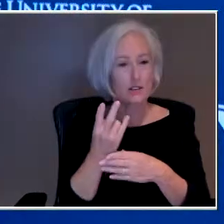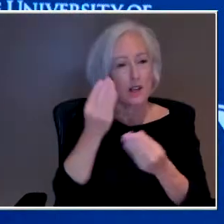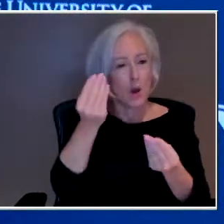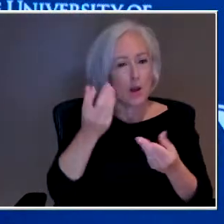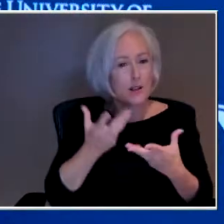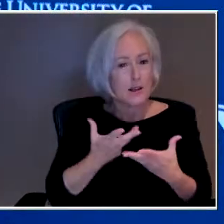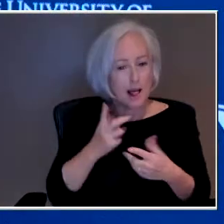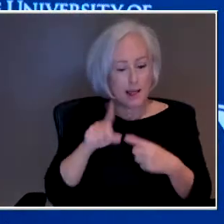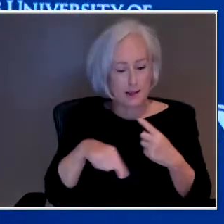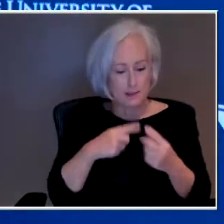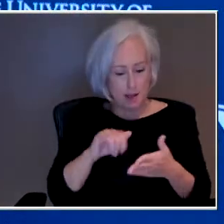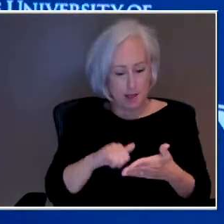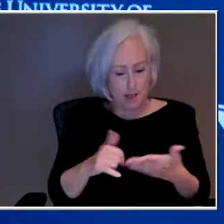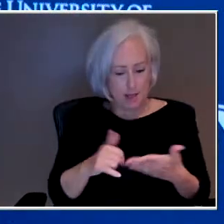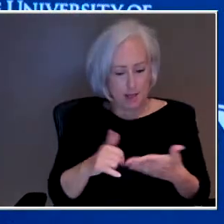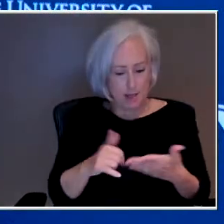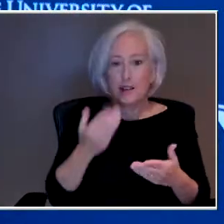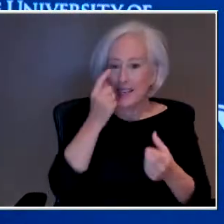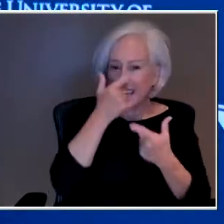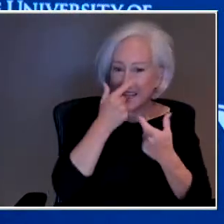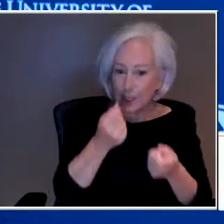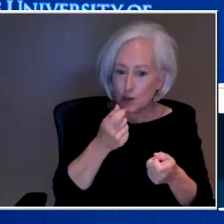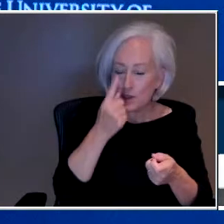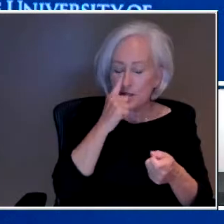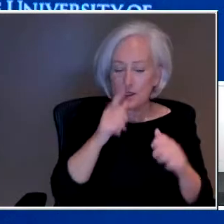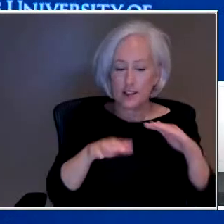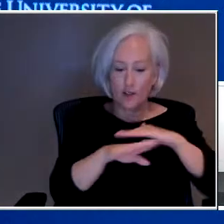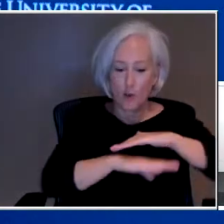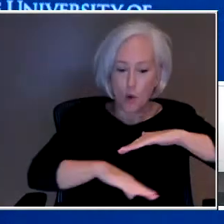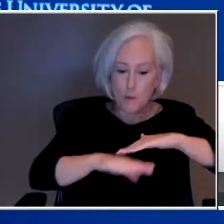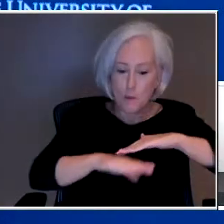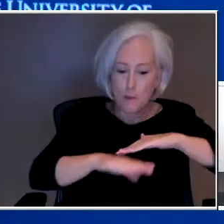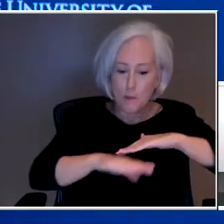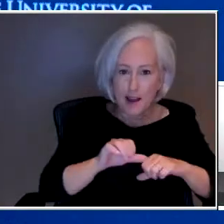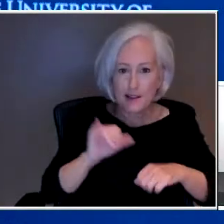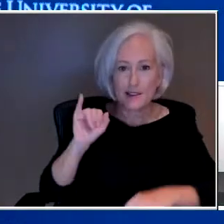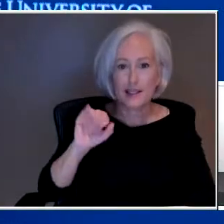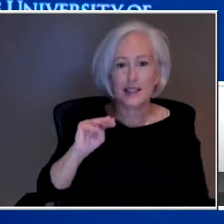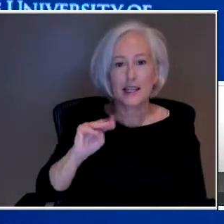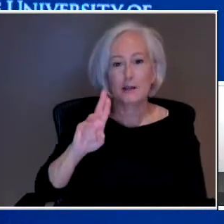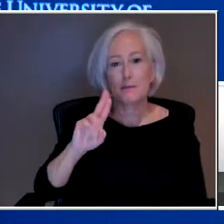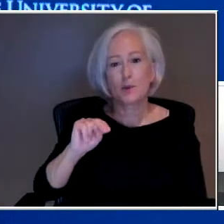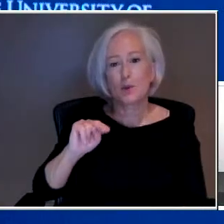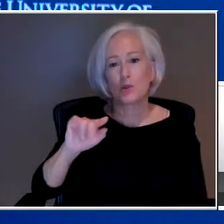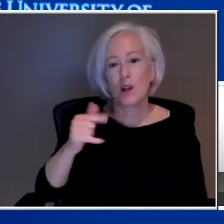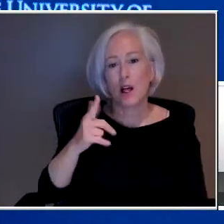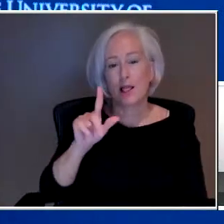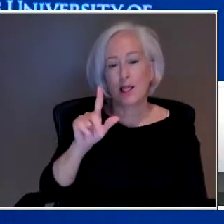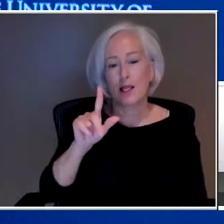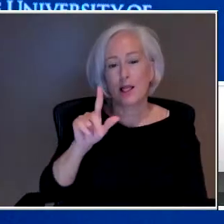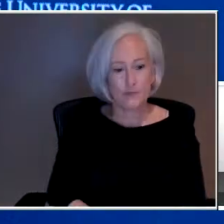basic science and basic immunology. Just like you said, we know that 20 to 30% or more of people